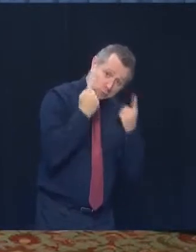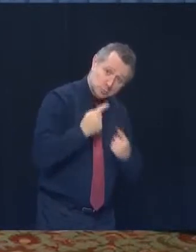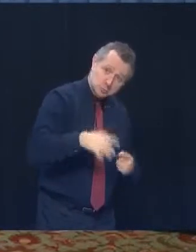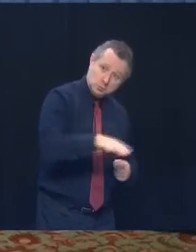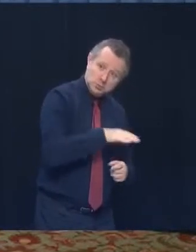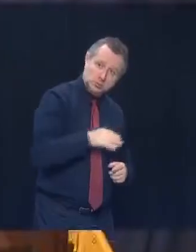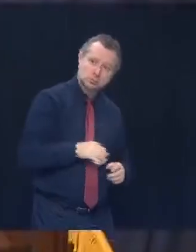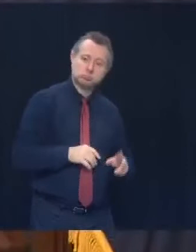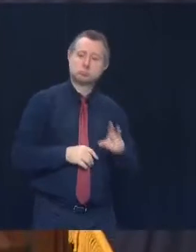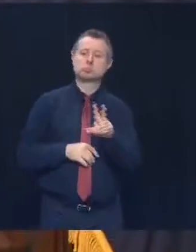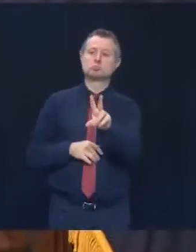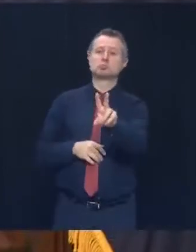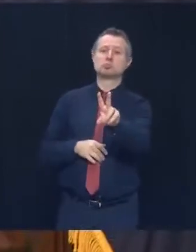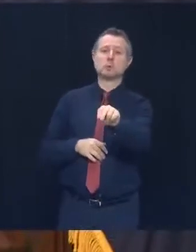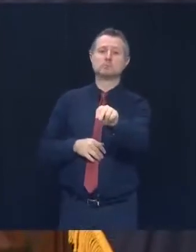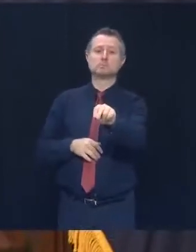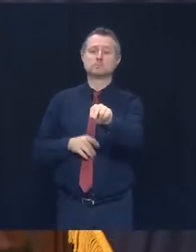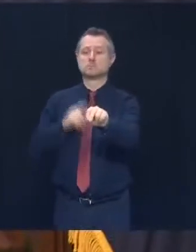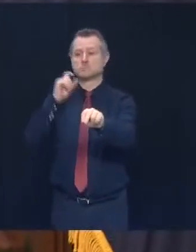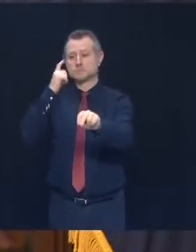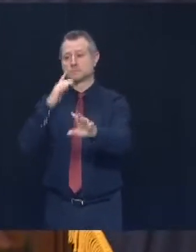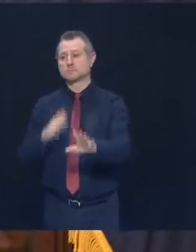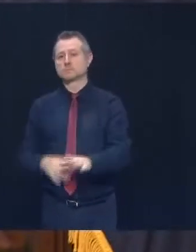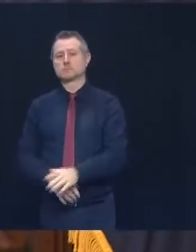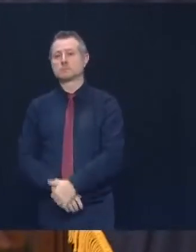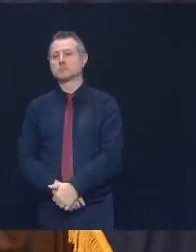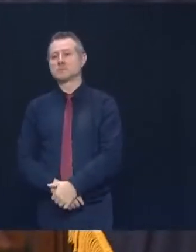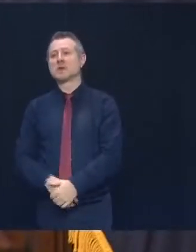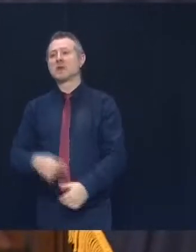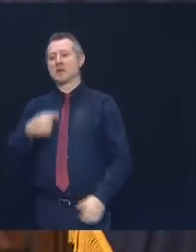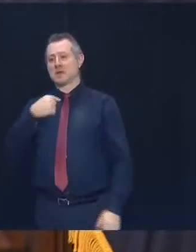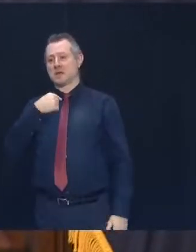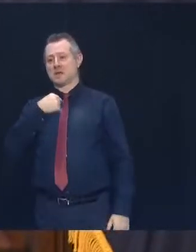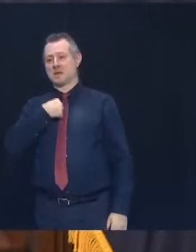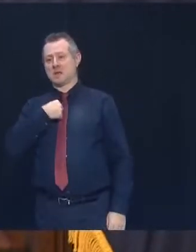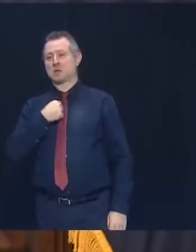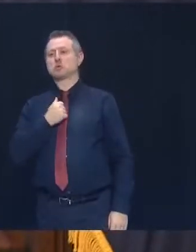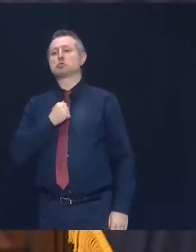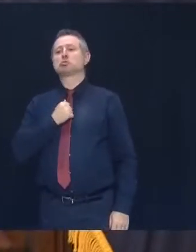No. I am sorry that they feel